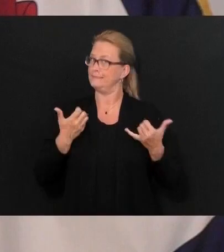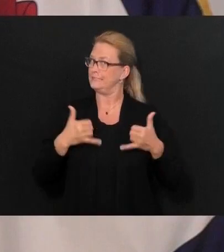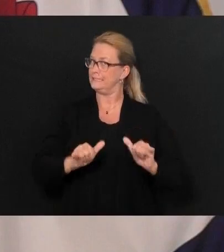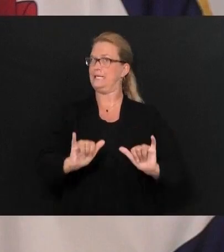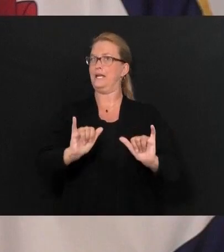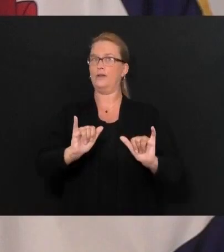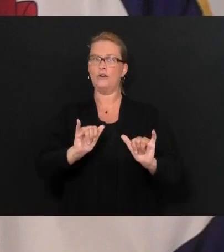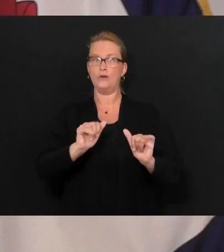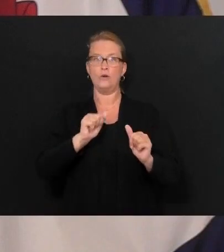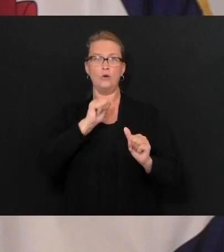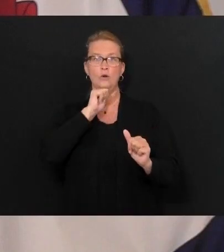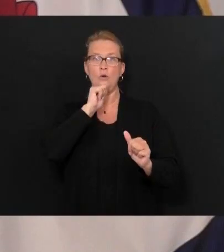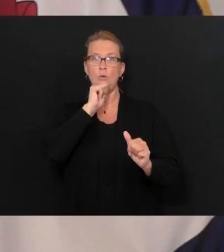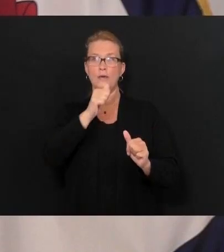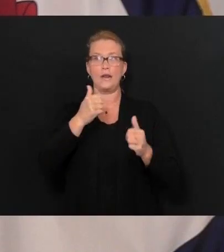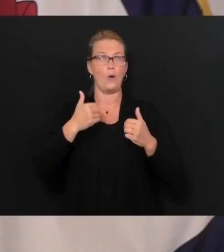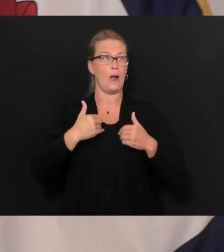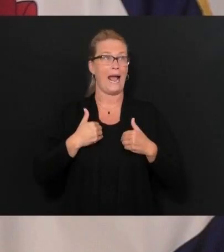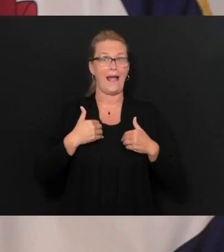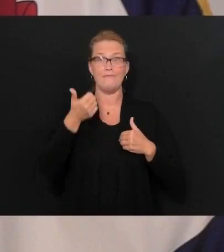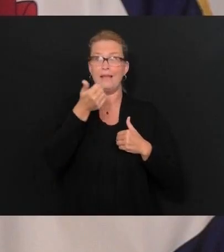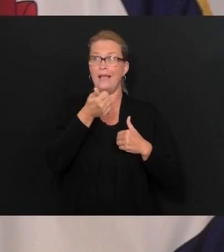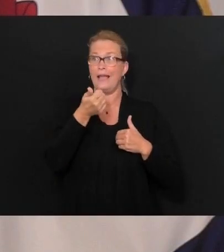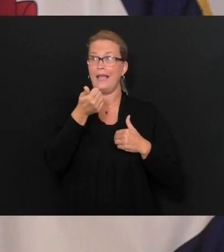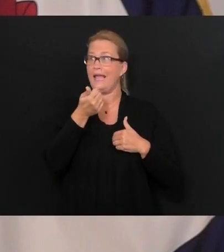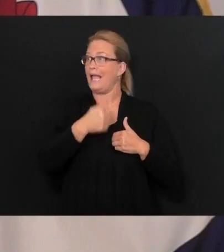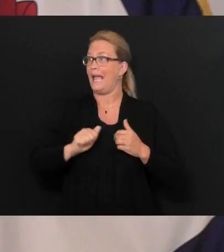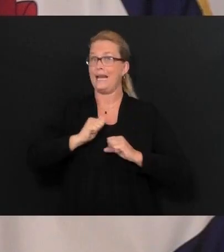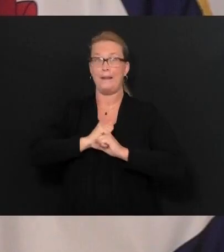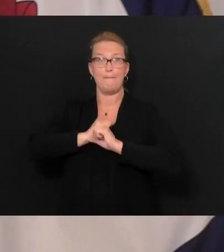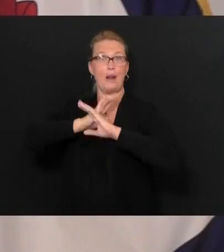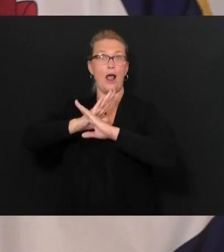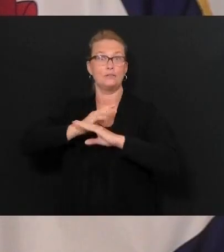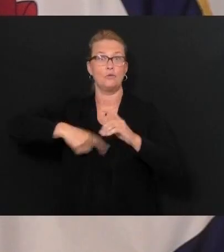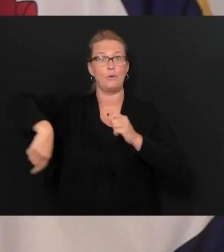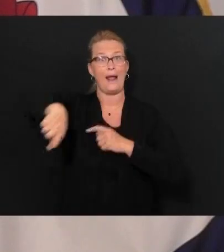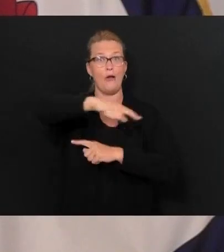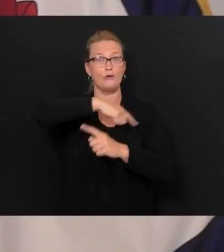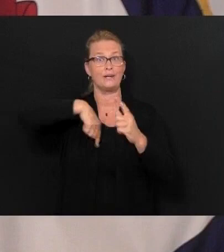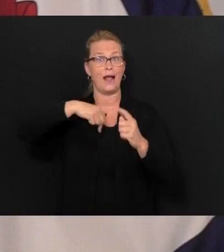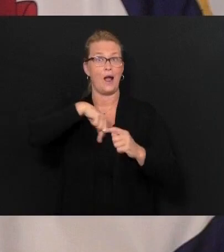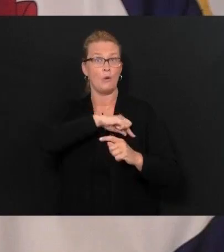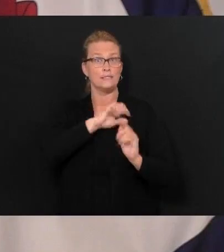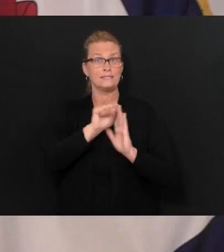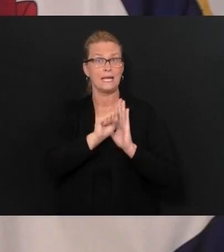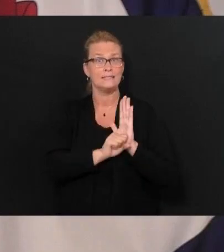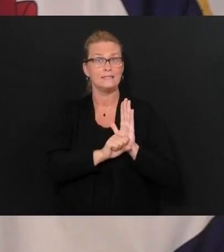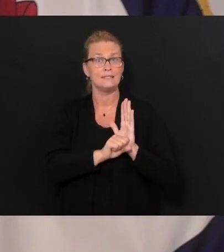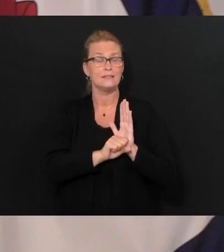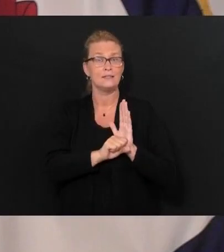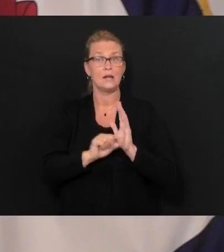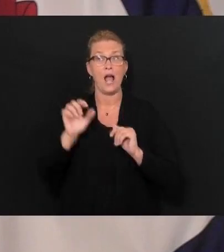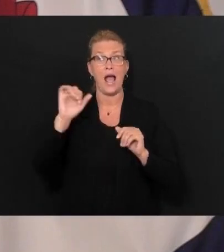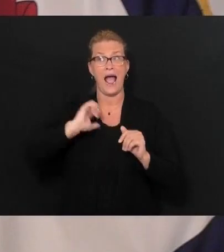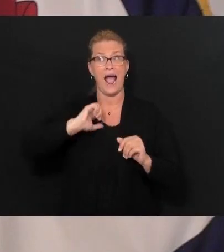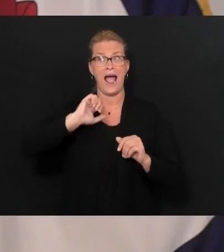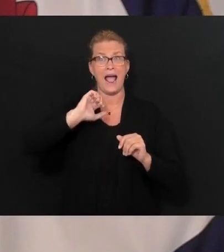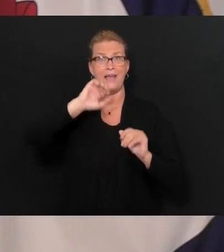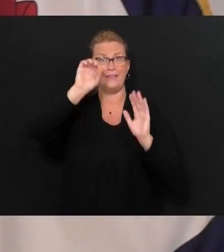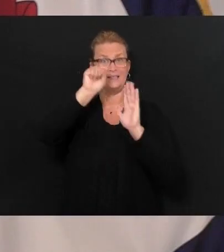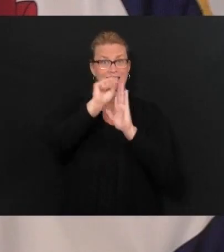don't have an ocean around us, as I've said so many times. But in all that, and all of our bordering